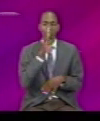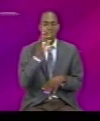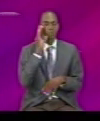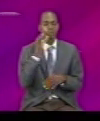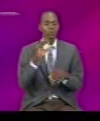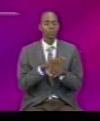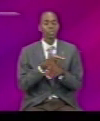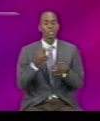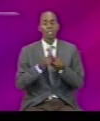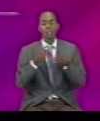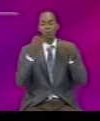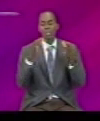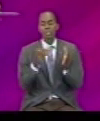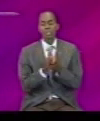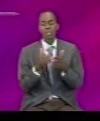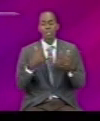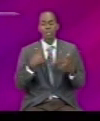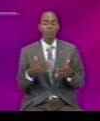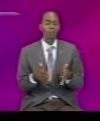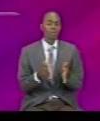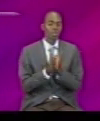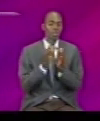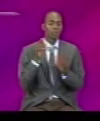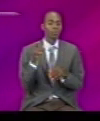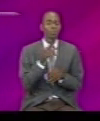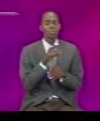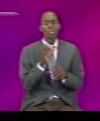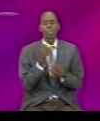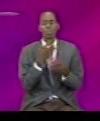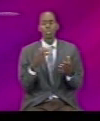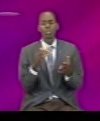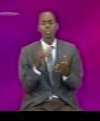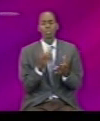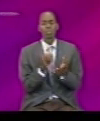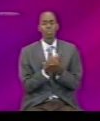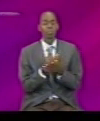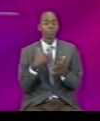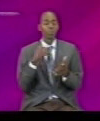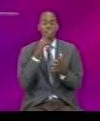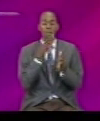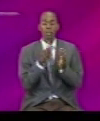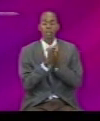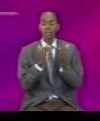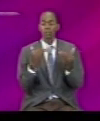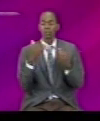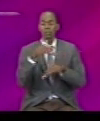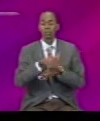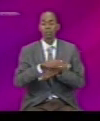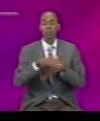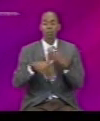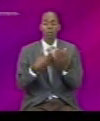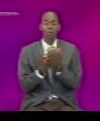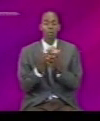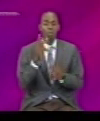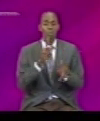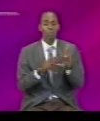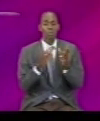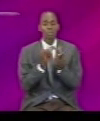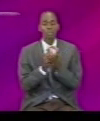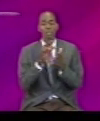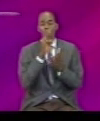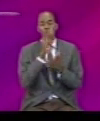natural, those who are barren, there's no barrenness in your kingdom. We're asking that tonight, all the people that are looking up unto you